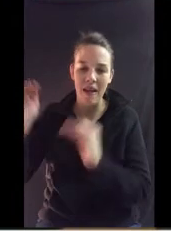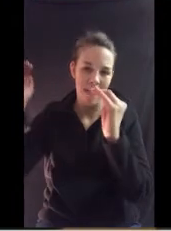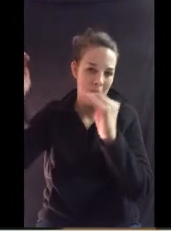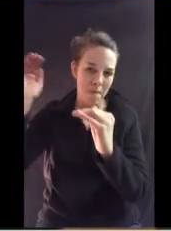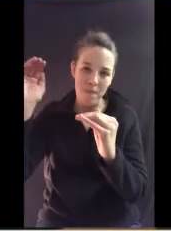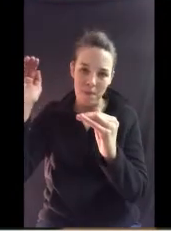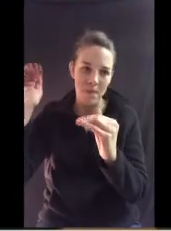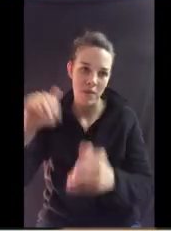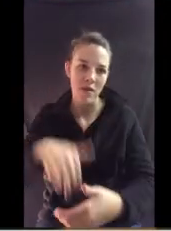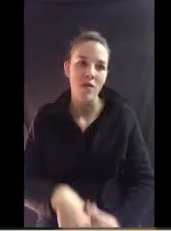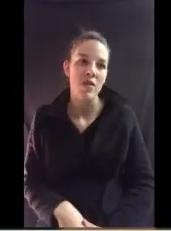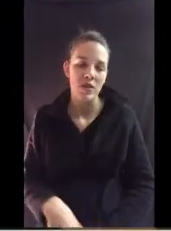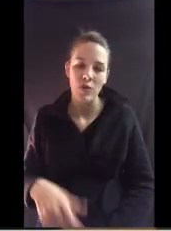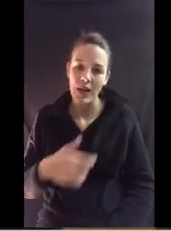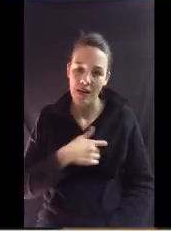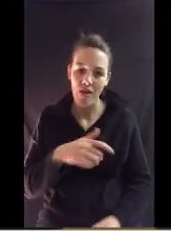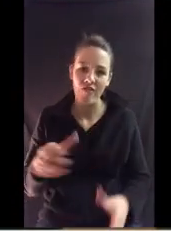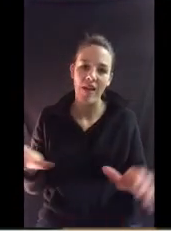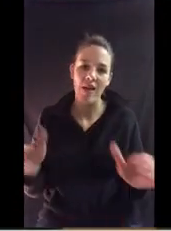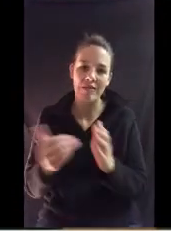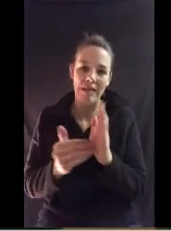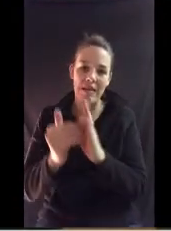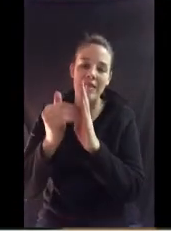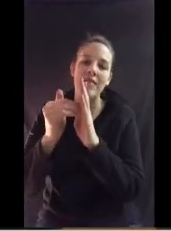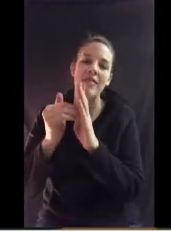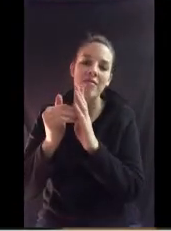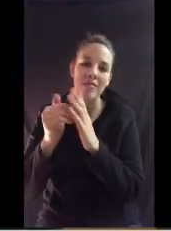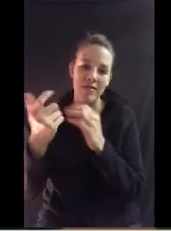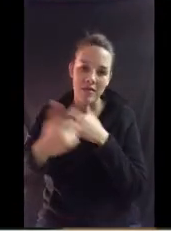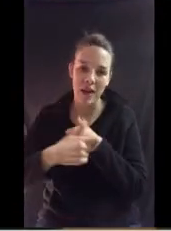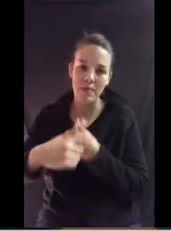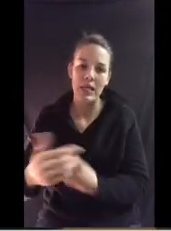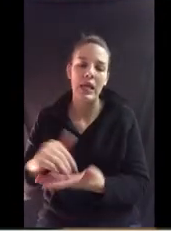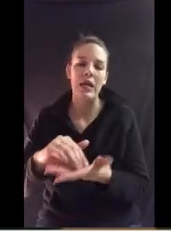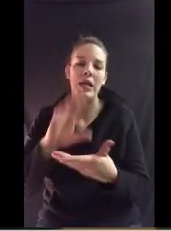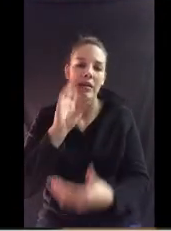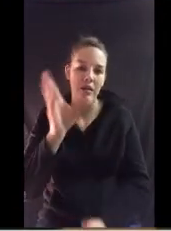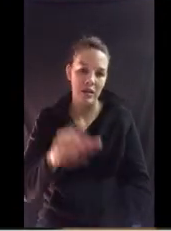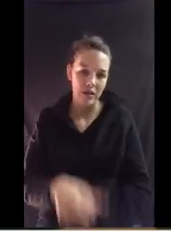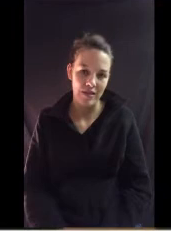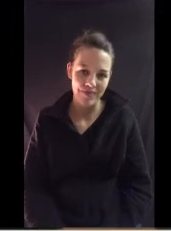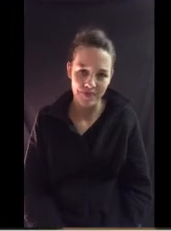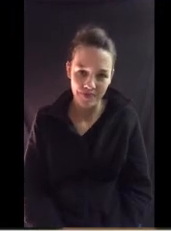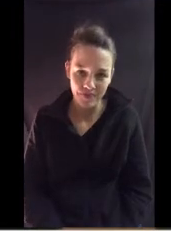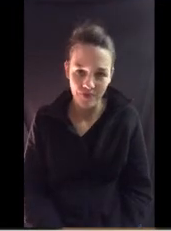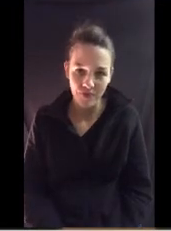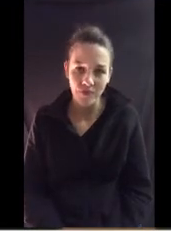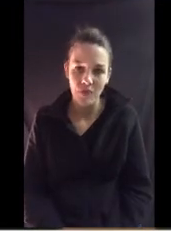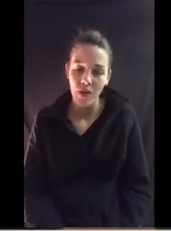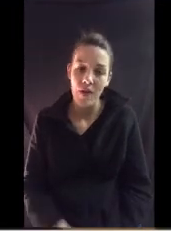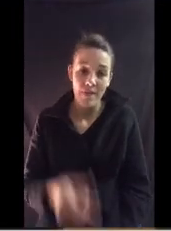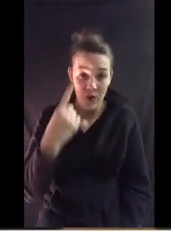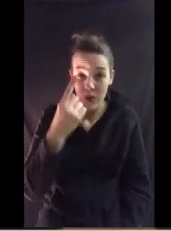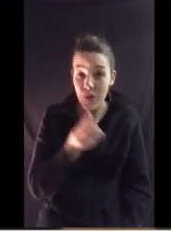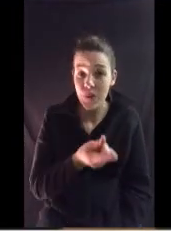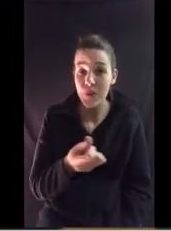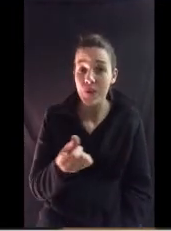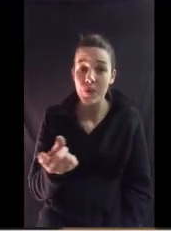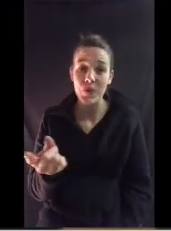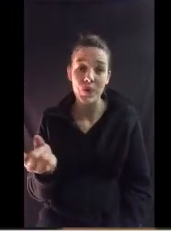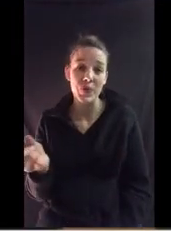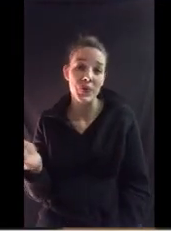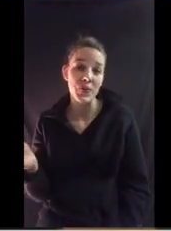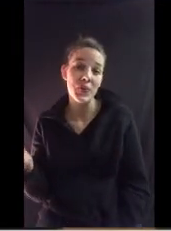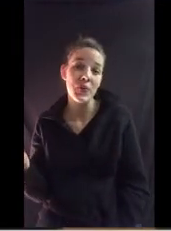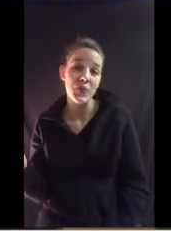the ache. We'll rise up, and we'll do it a thousand times